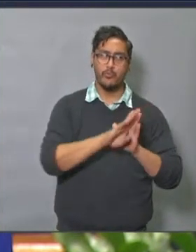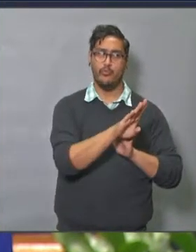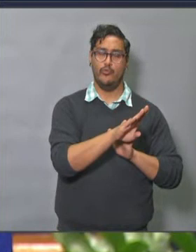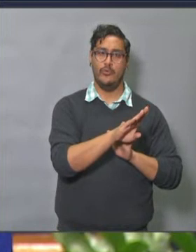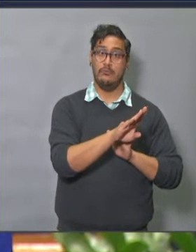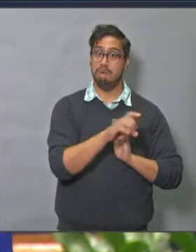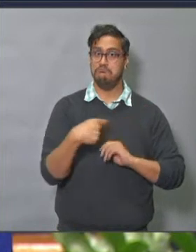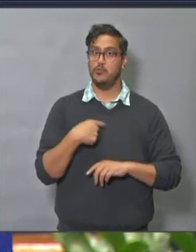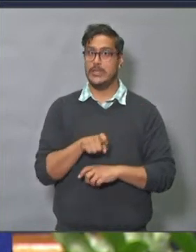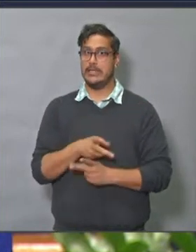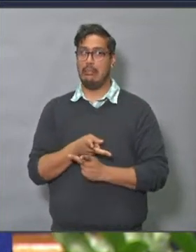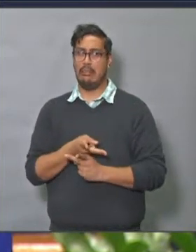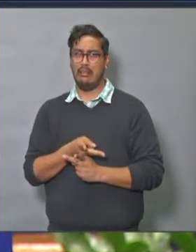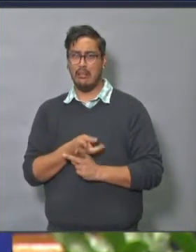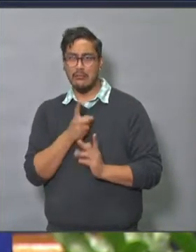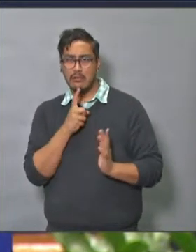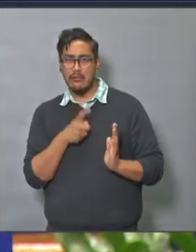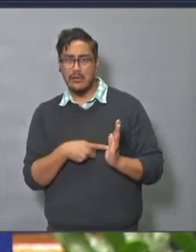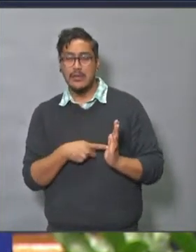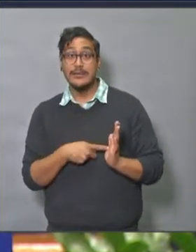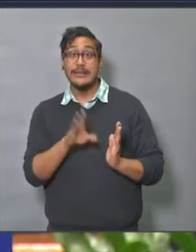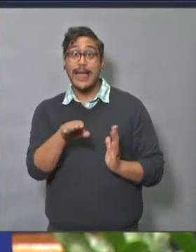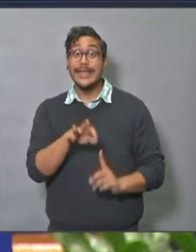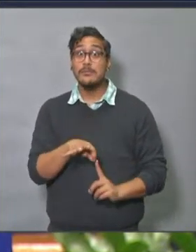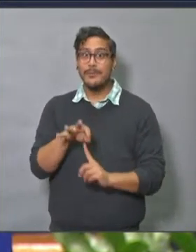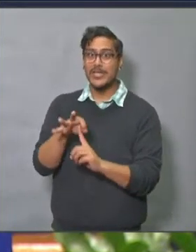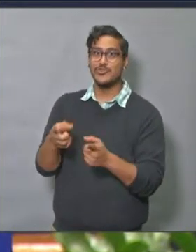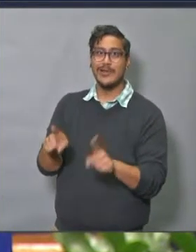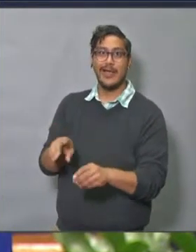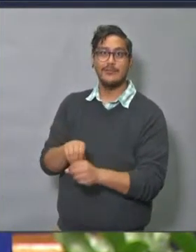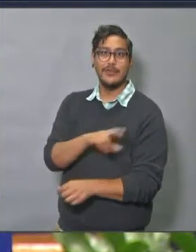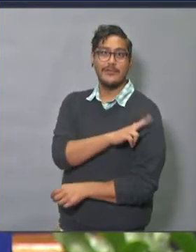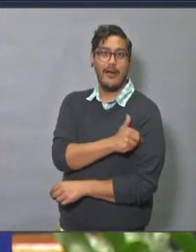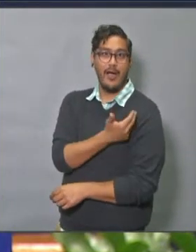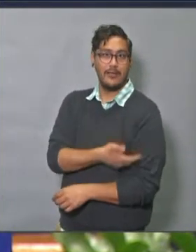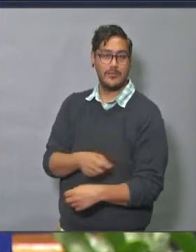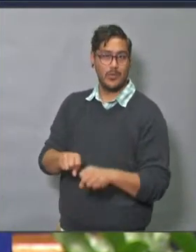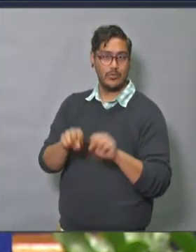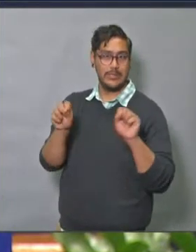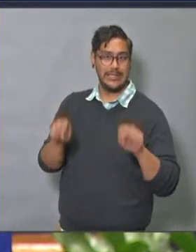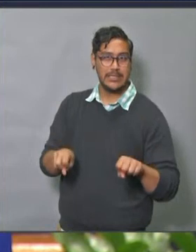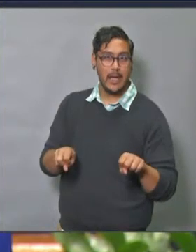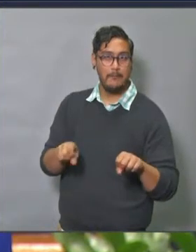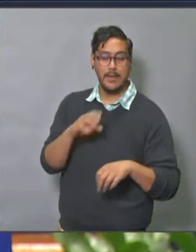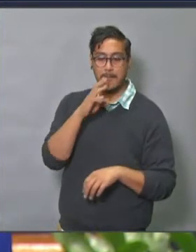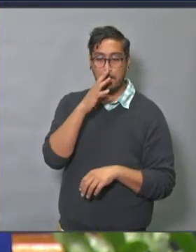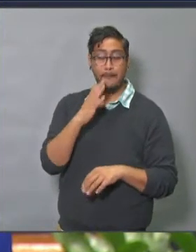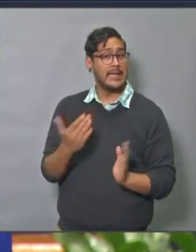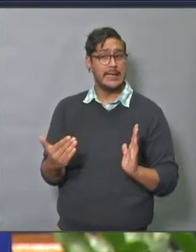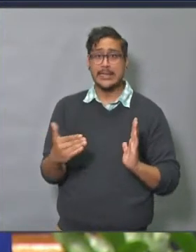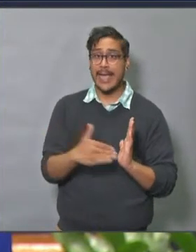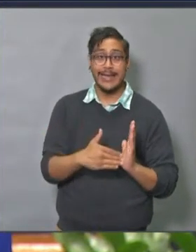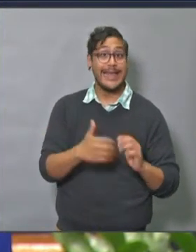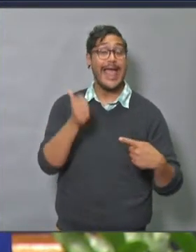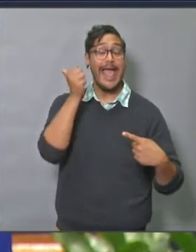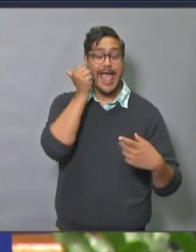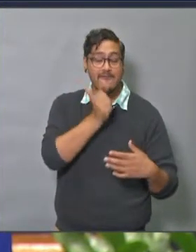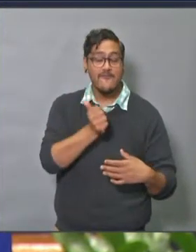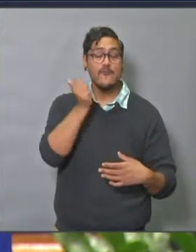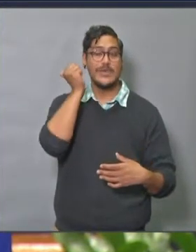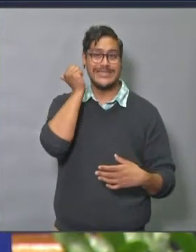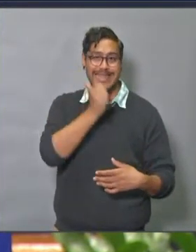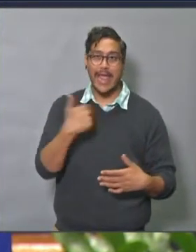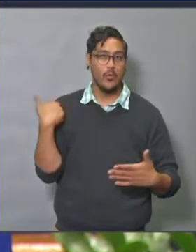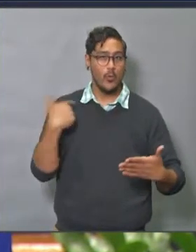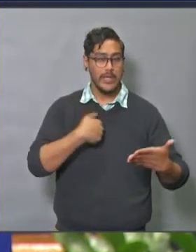affects what's going on in our hospital care system. Again, we look at this data every single day. We track it